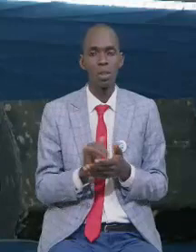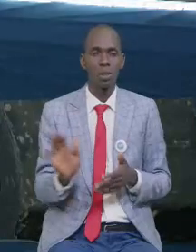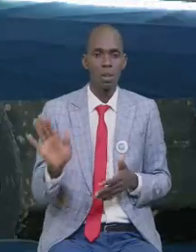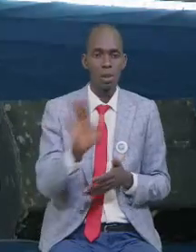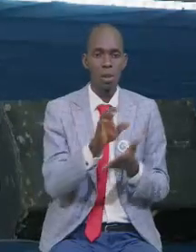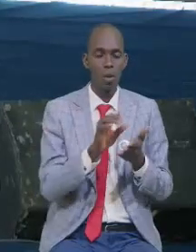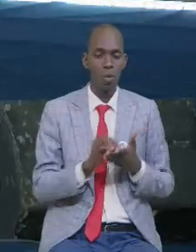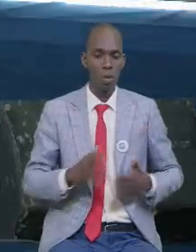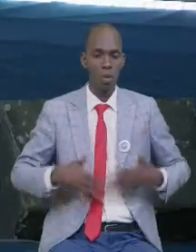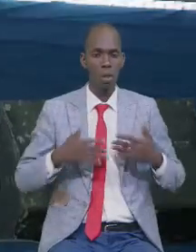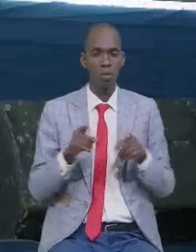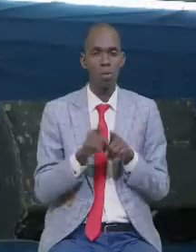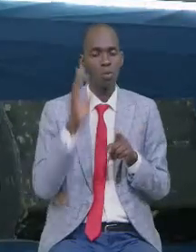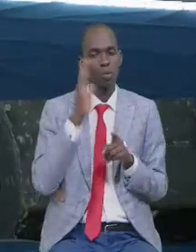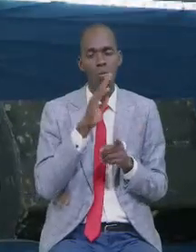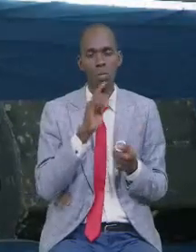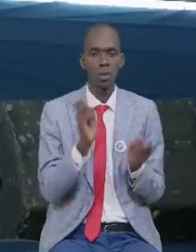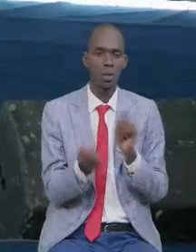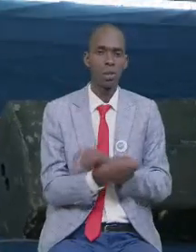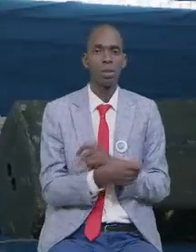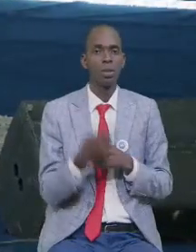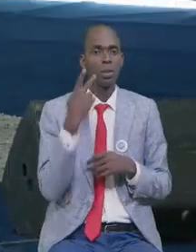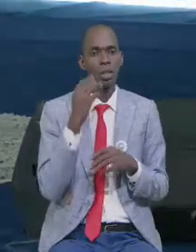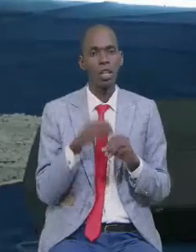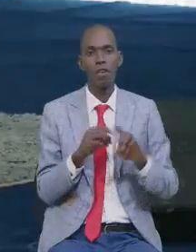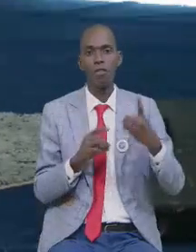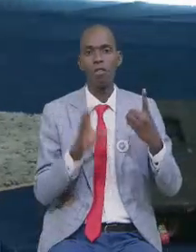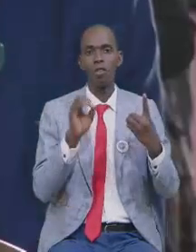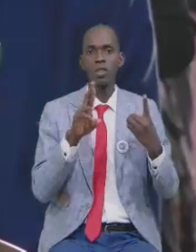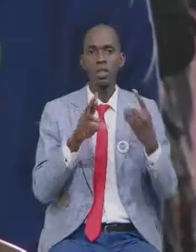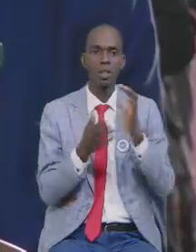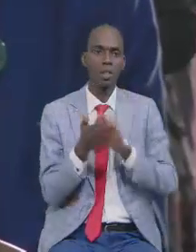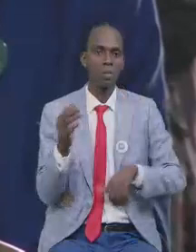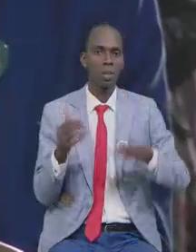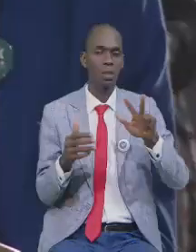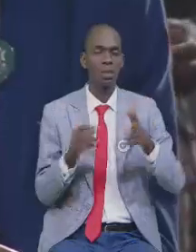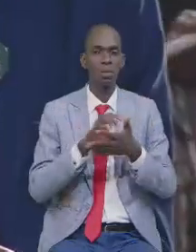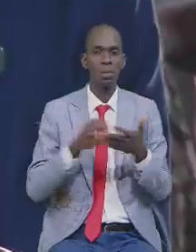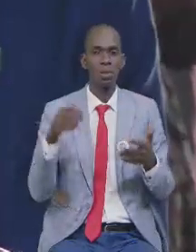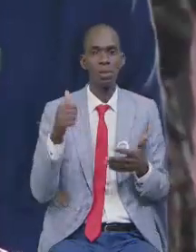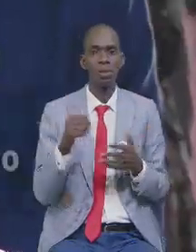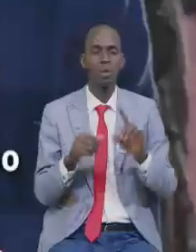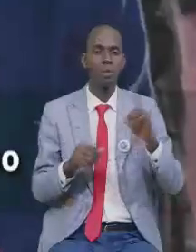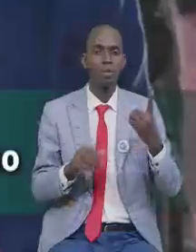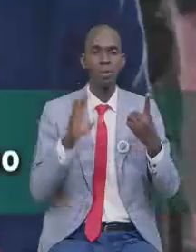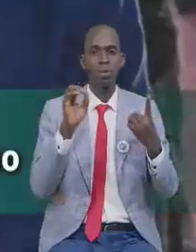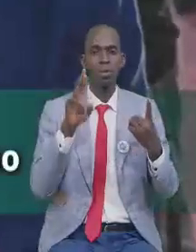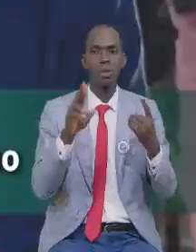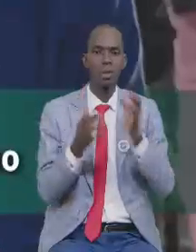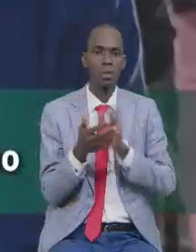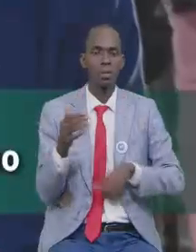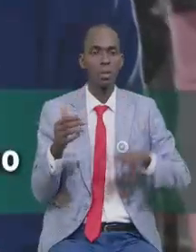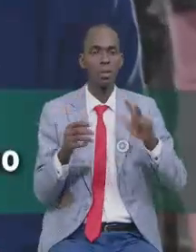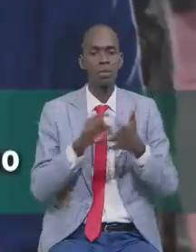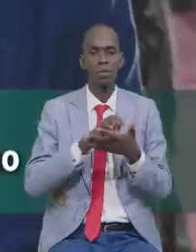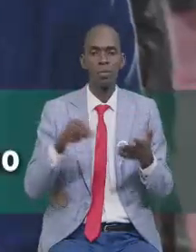be transformed and changed. 1 Corinthians chapter 3, I'm reading from verse 10. In 1 Corinthians chapter 3, verse